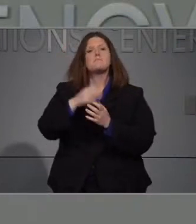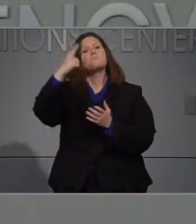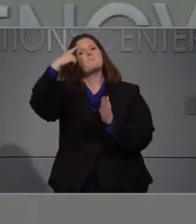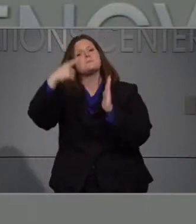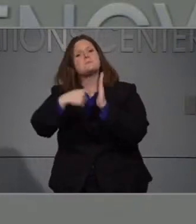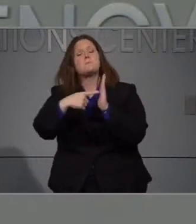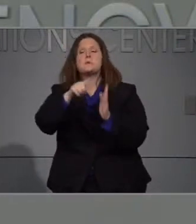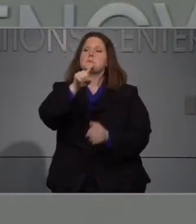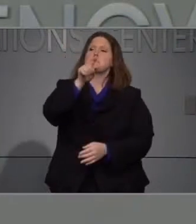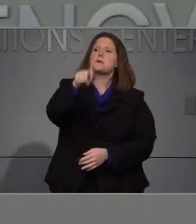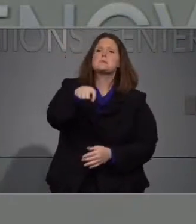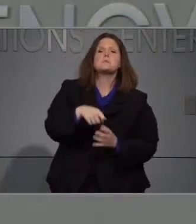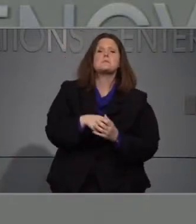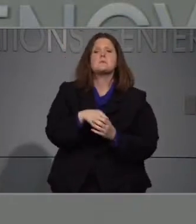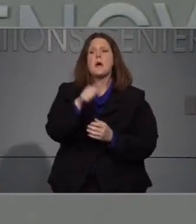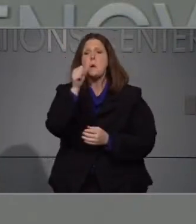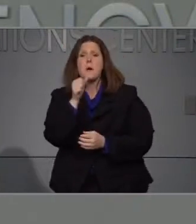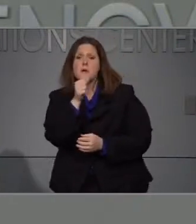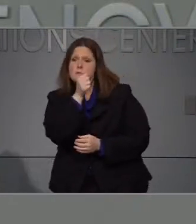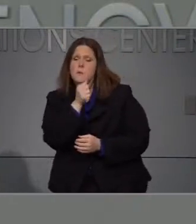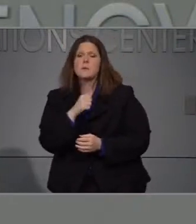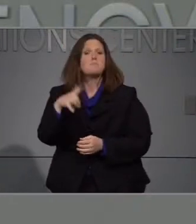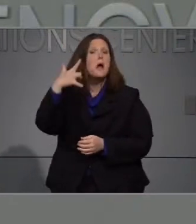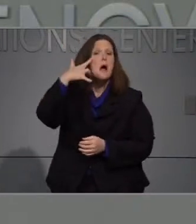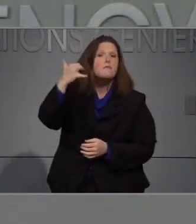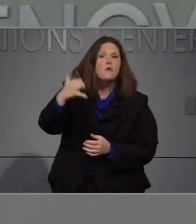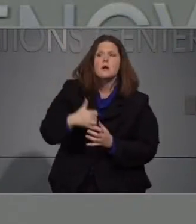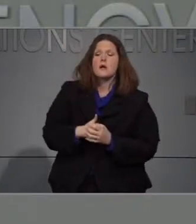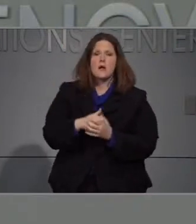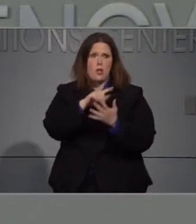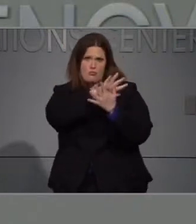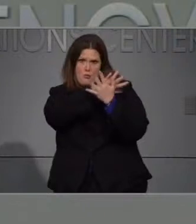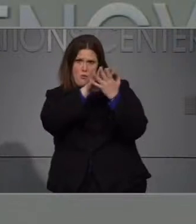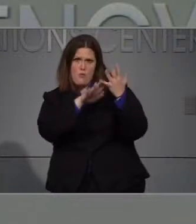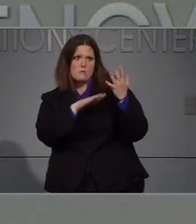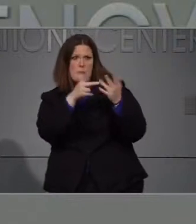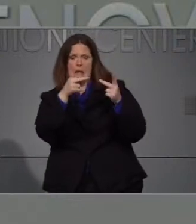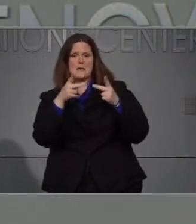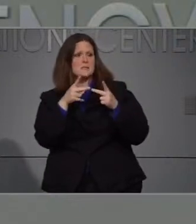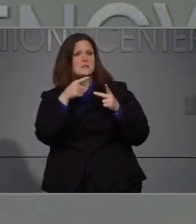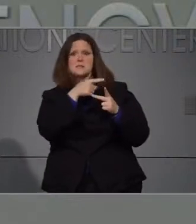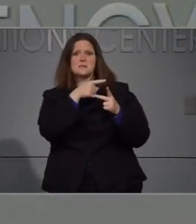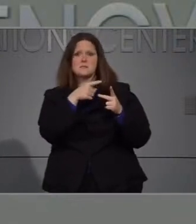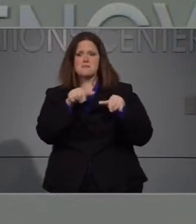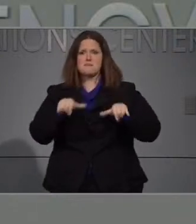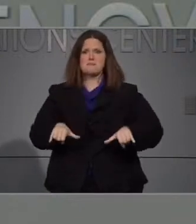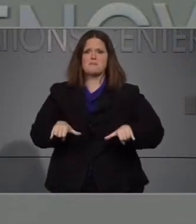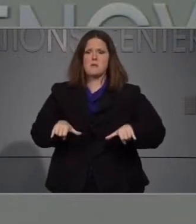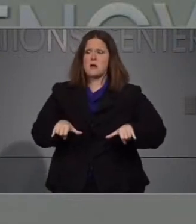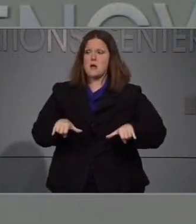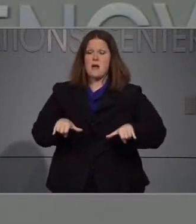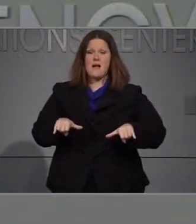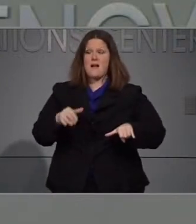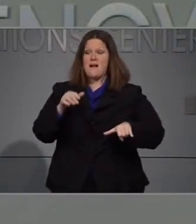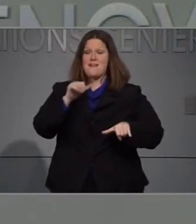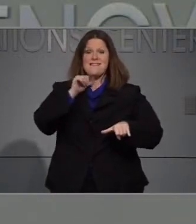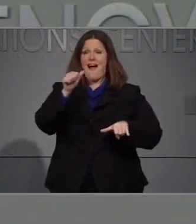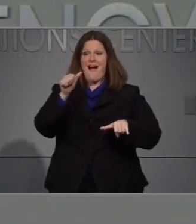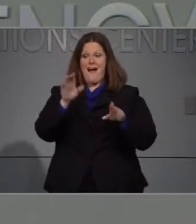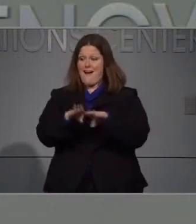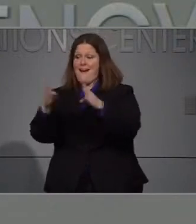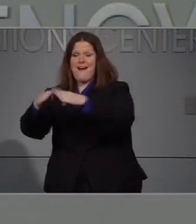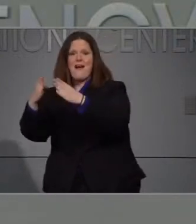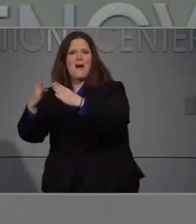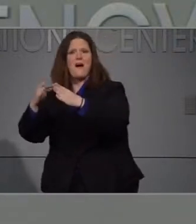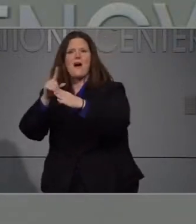Texas, Arizona, even California, not only not move forward, they're closing things. And what are they